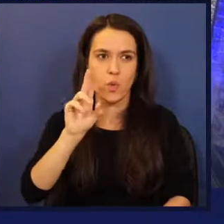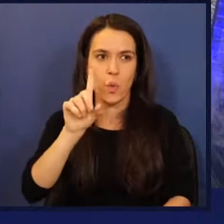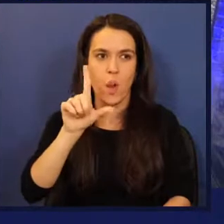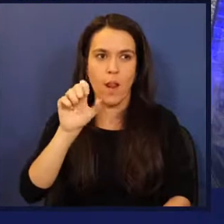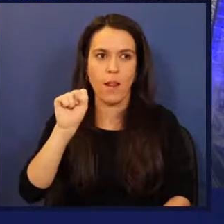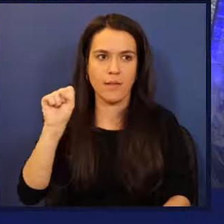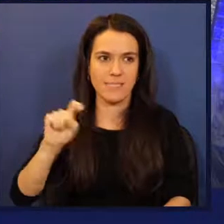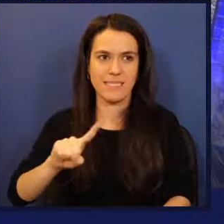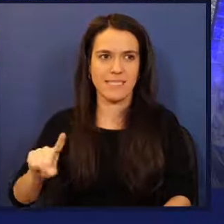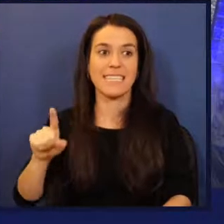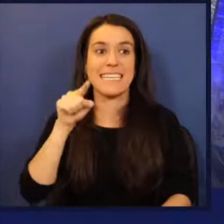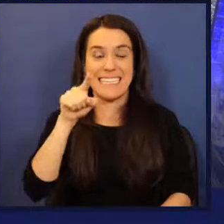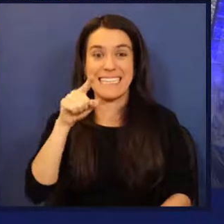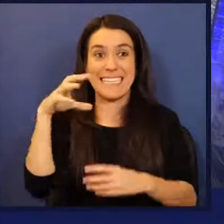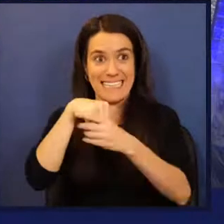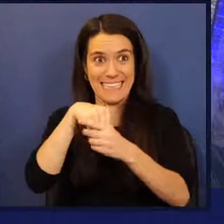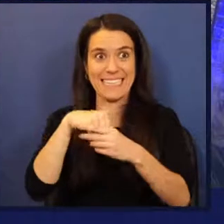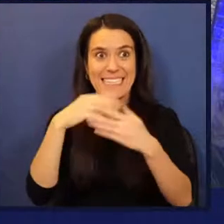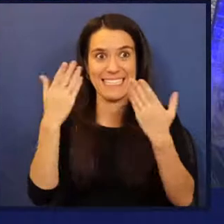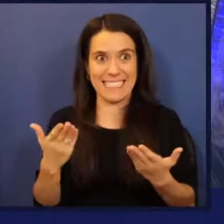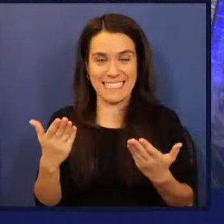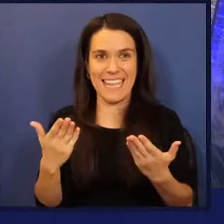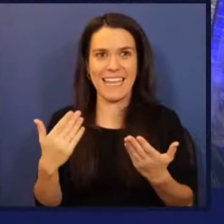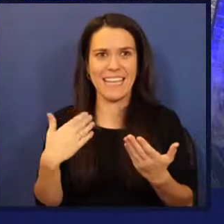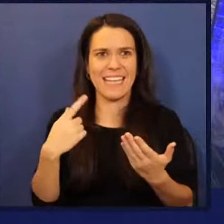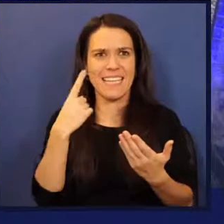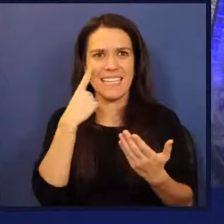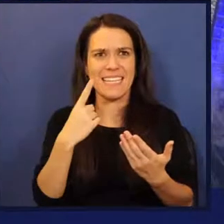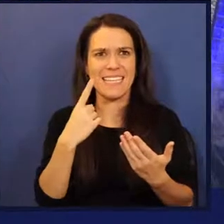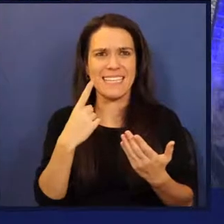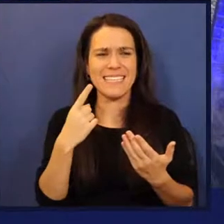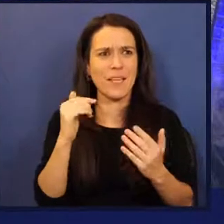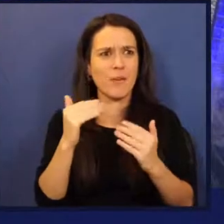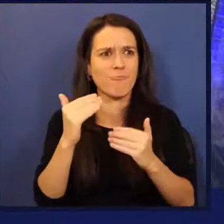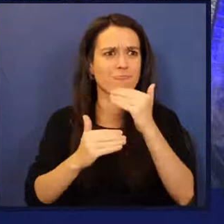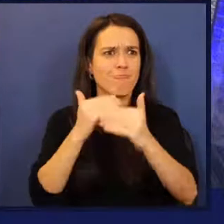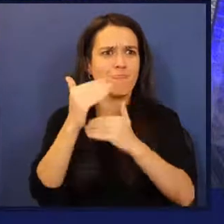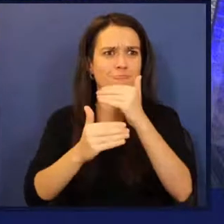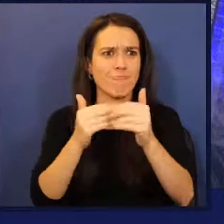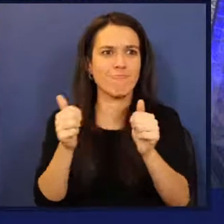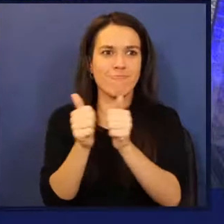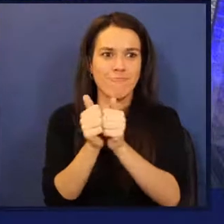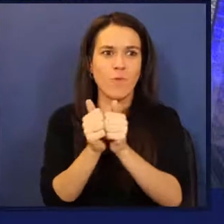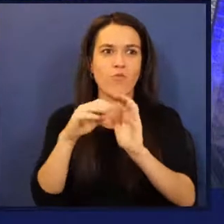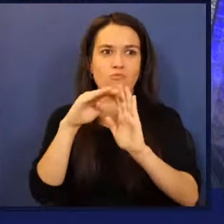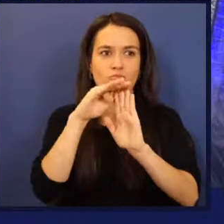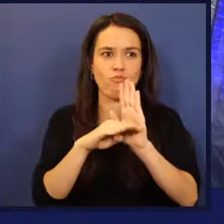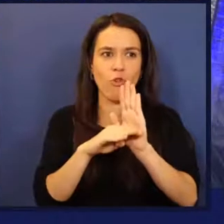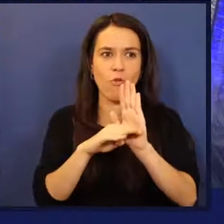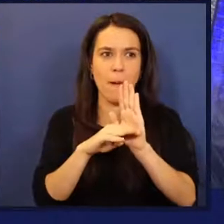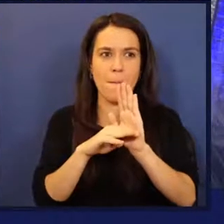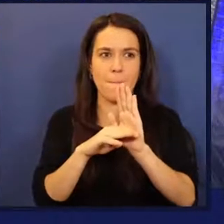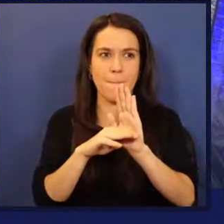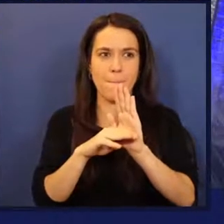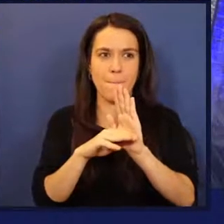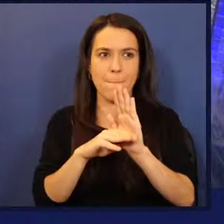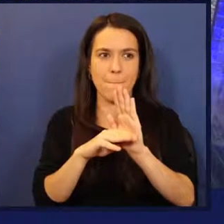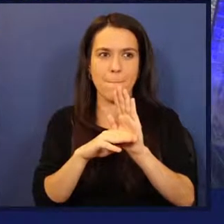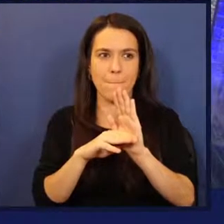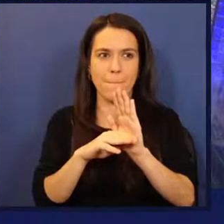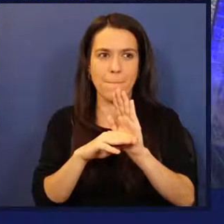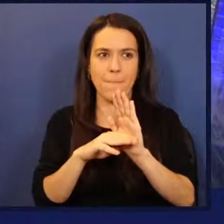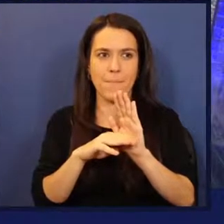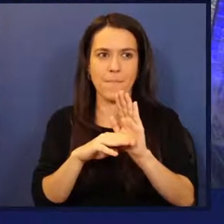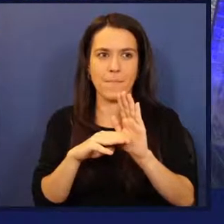groan. That's not very advanced. Well, I asked him specifically to give us an advanced session.